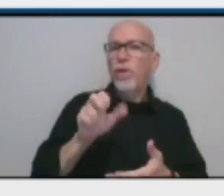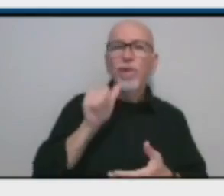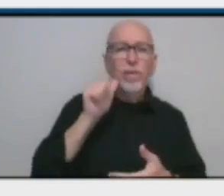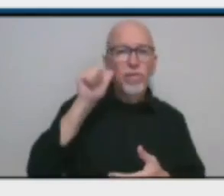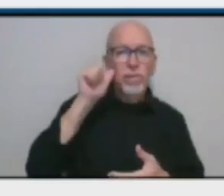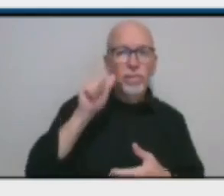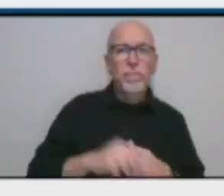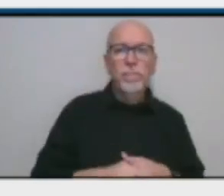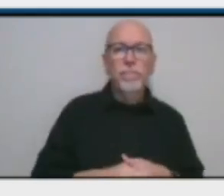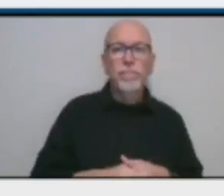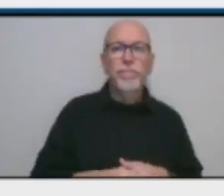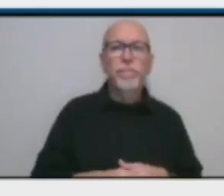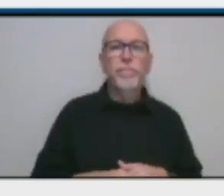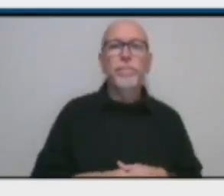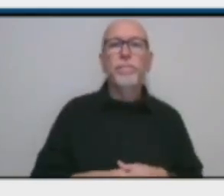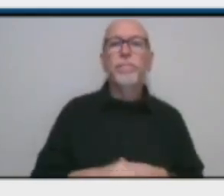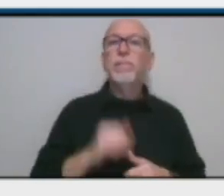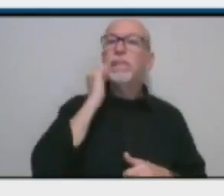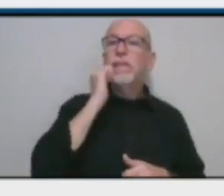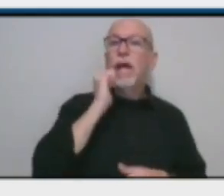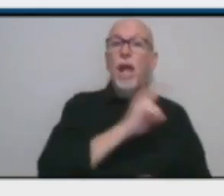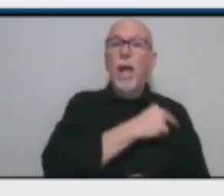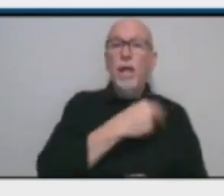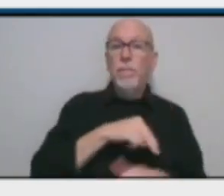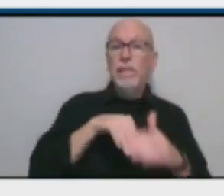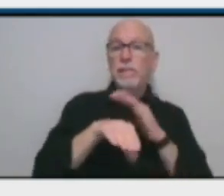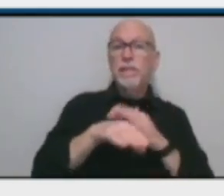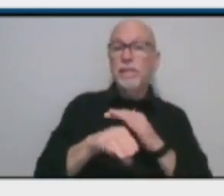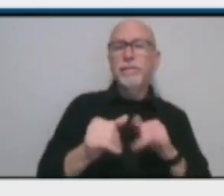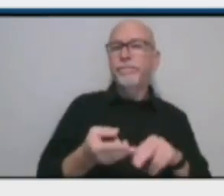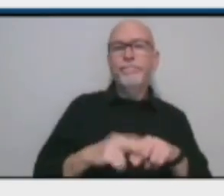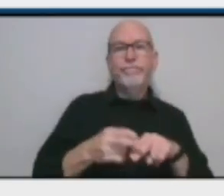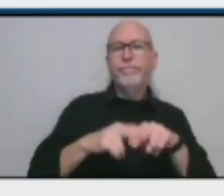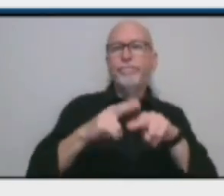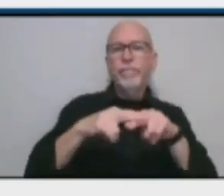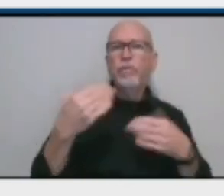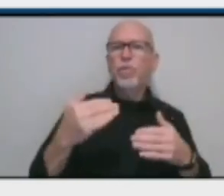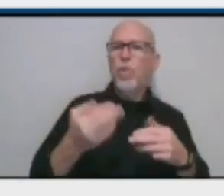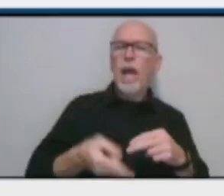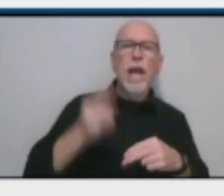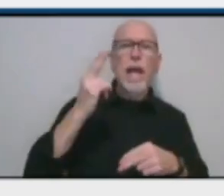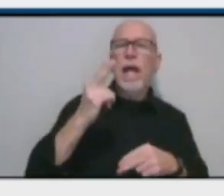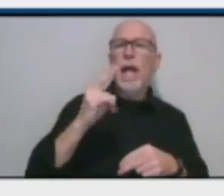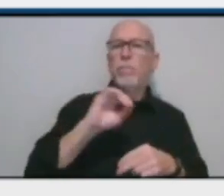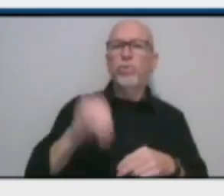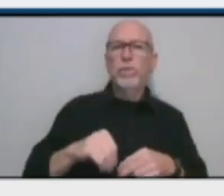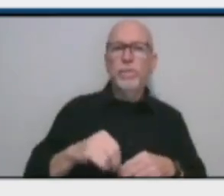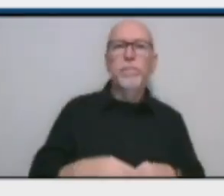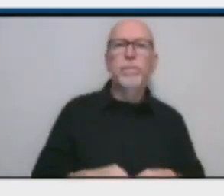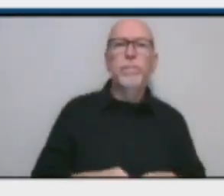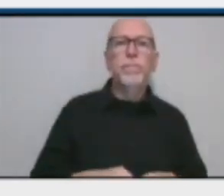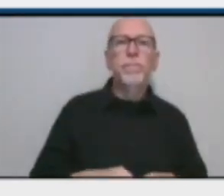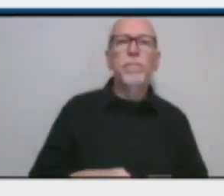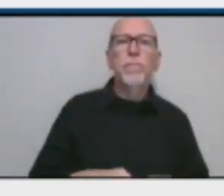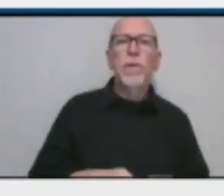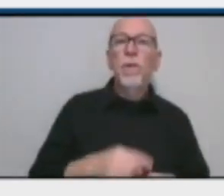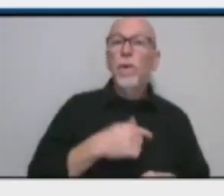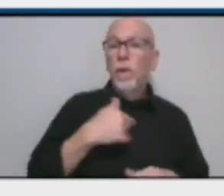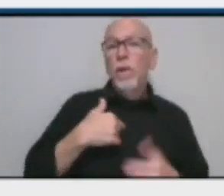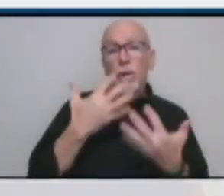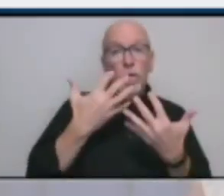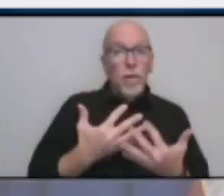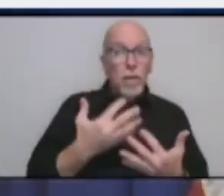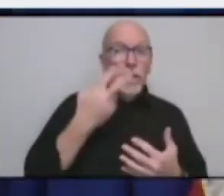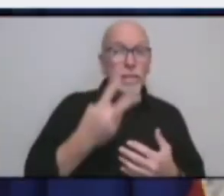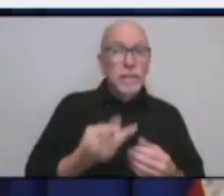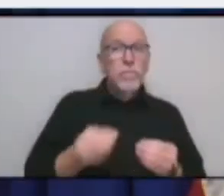Daily hospital admissions also continue to increase at a significant rate. We also, unfortunately, are seeing an